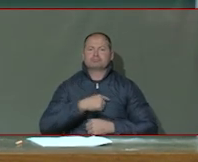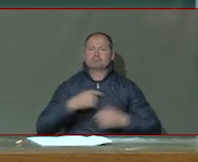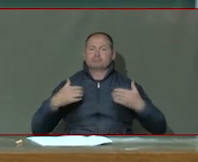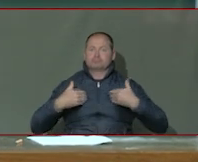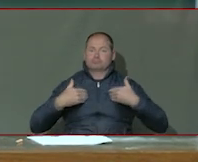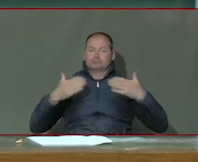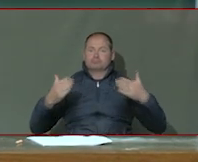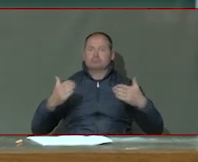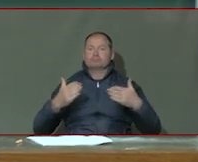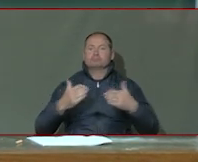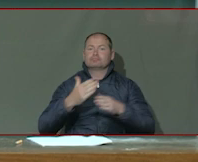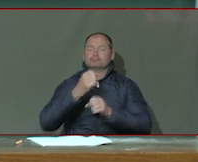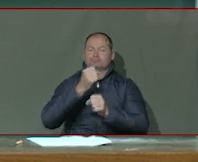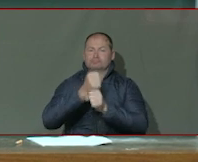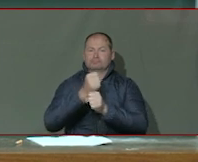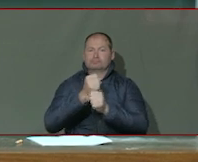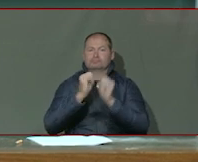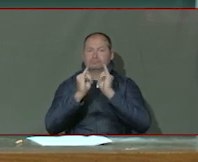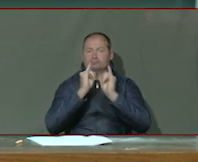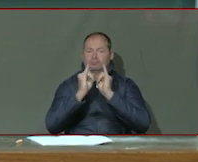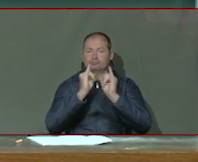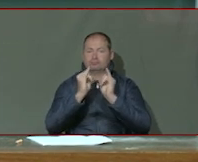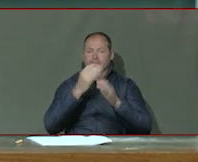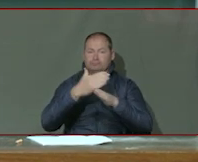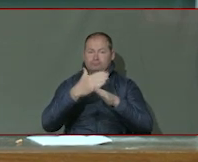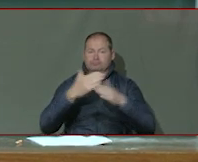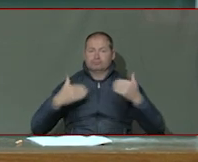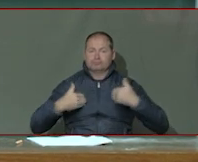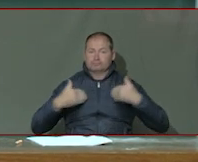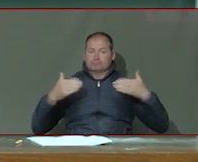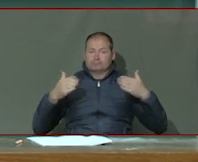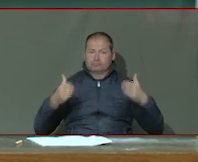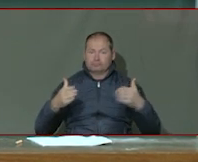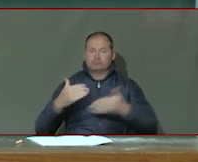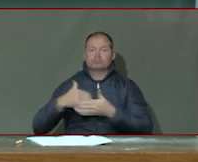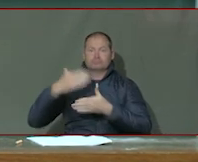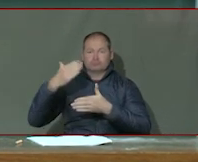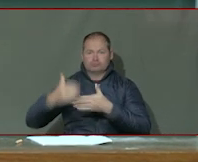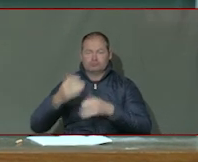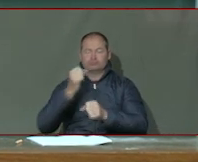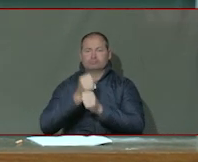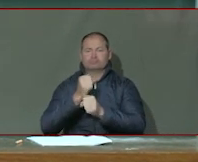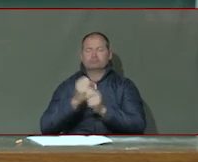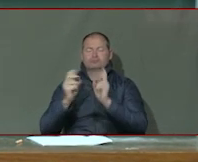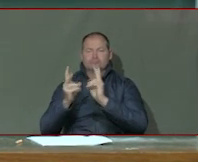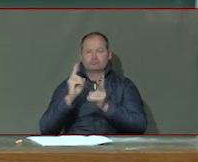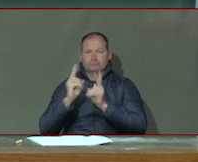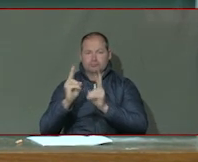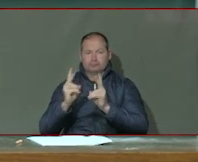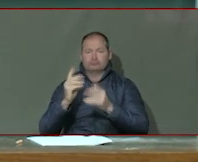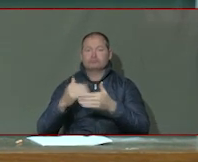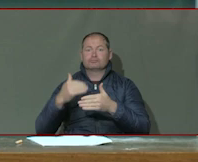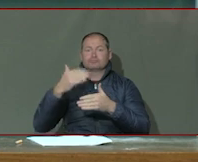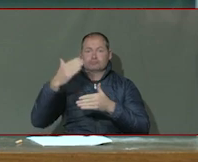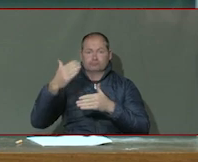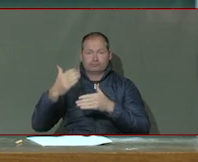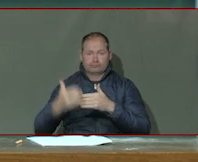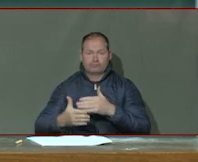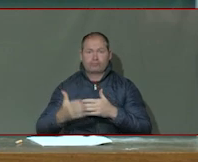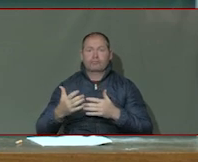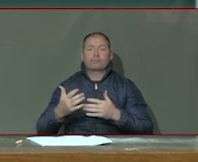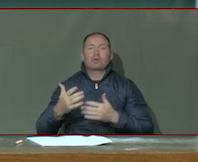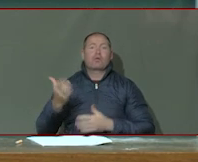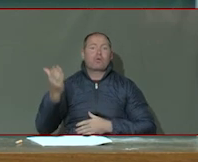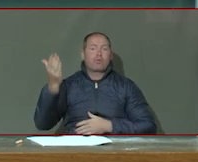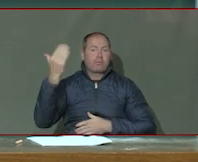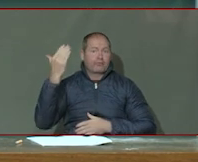work, and then we're going to do the grade 12, and then we'll do past paper questions on it. So we'll first do the theory, and then we're going to do past